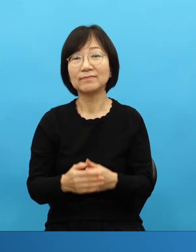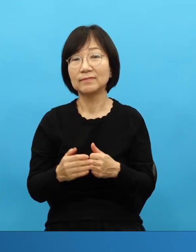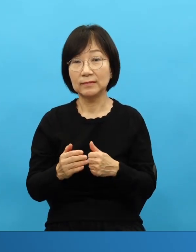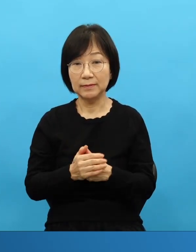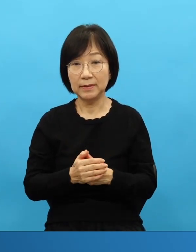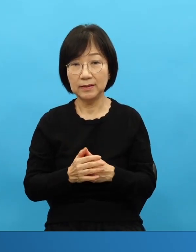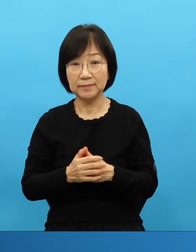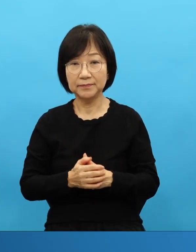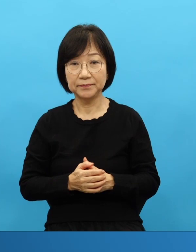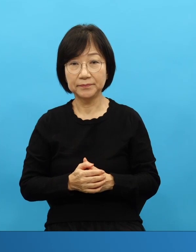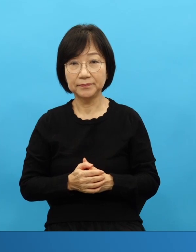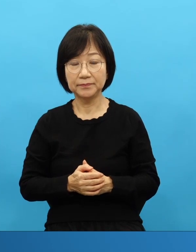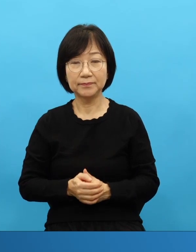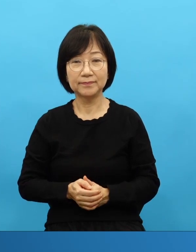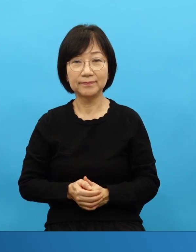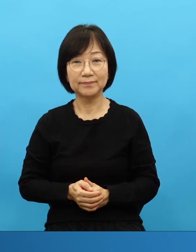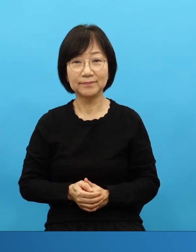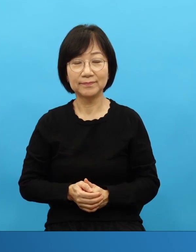conference,